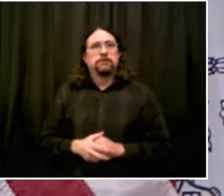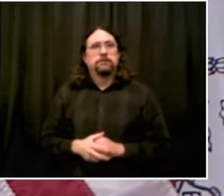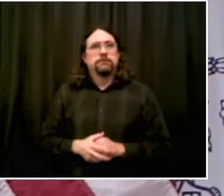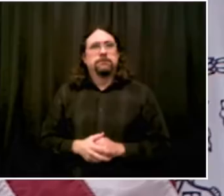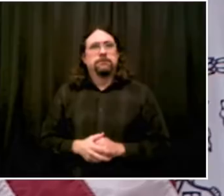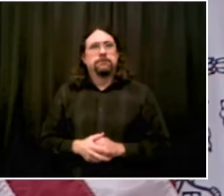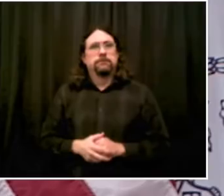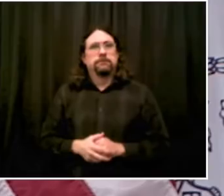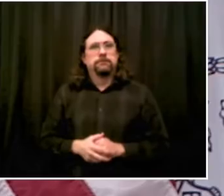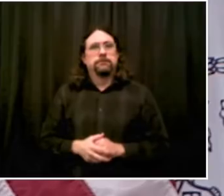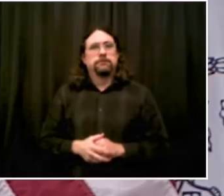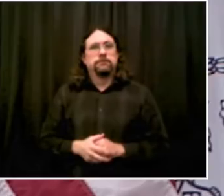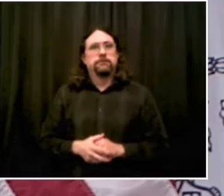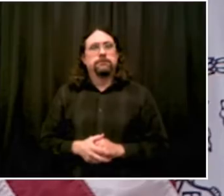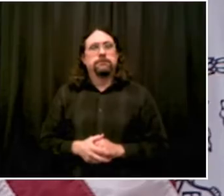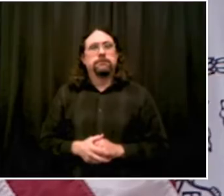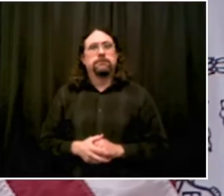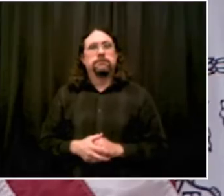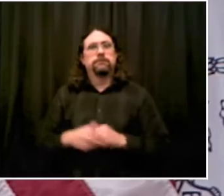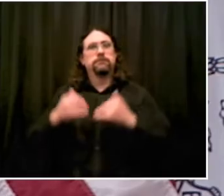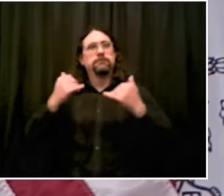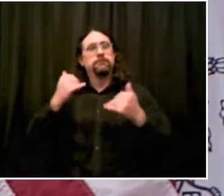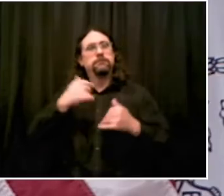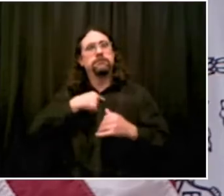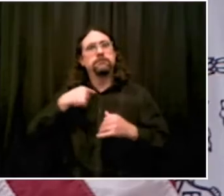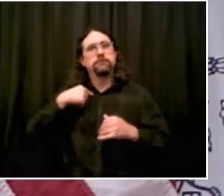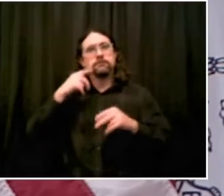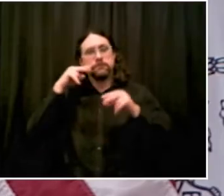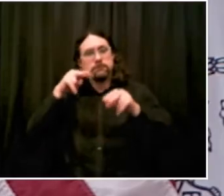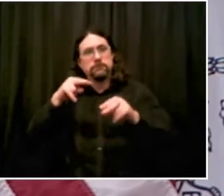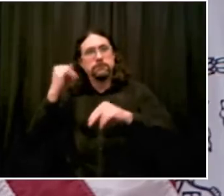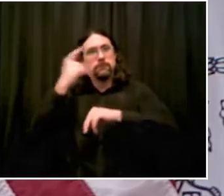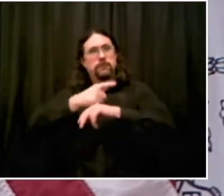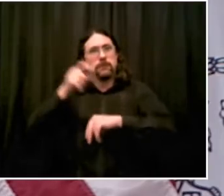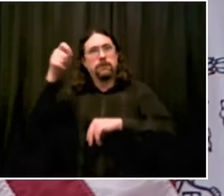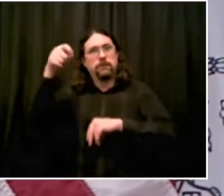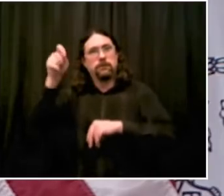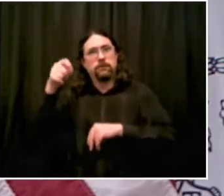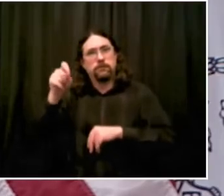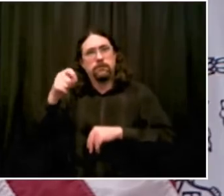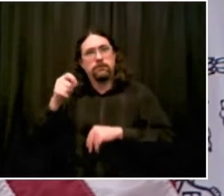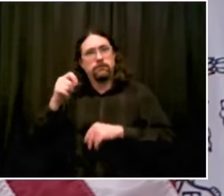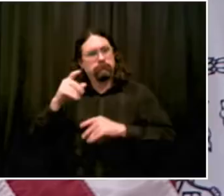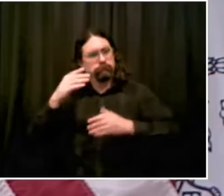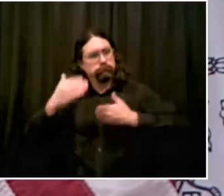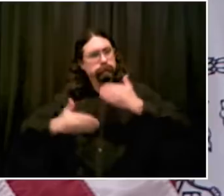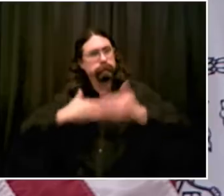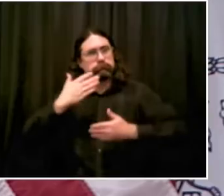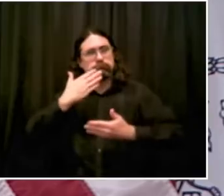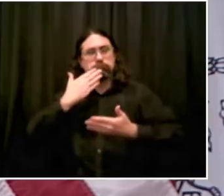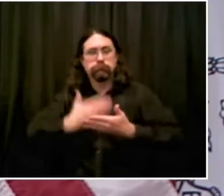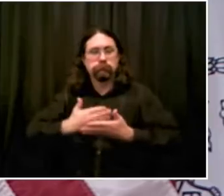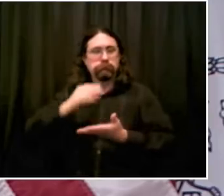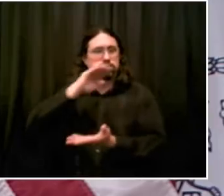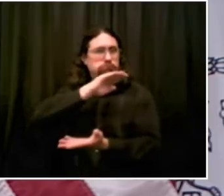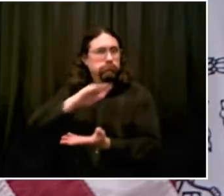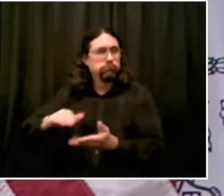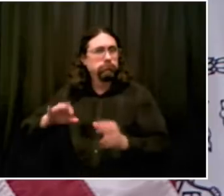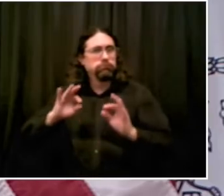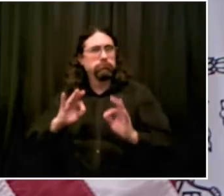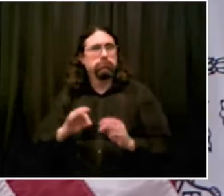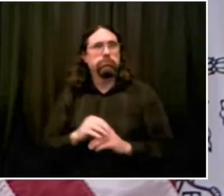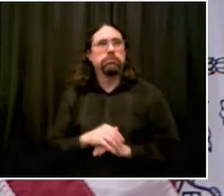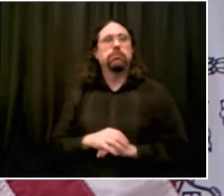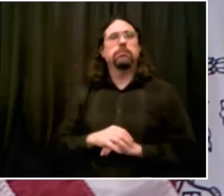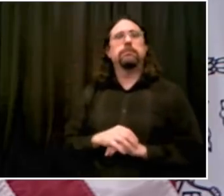these numbers. If there's 76 people admitted to hospitals for suspected COVID-19, even not every one of them may even